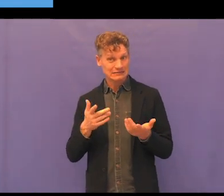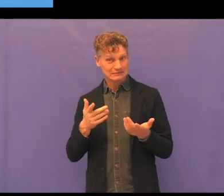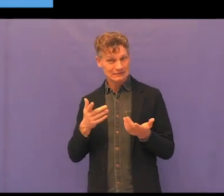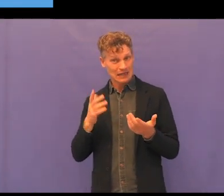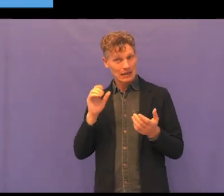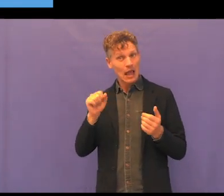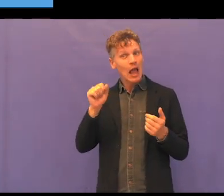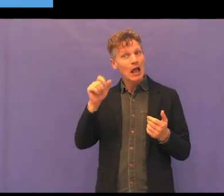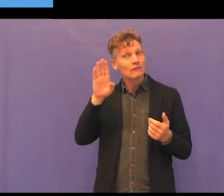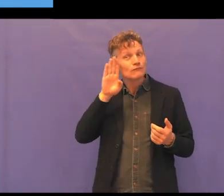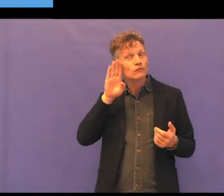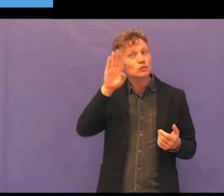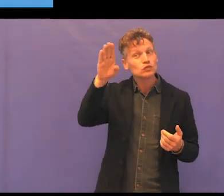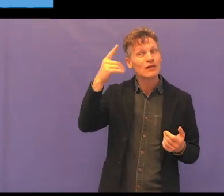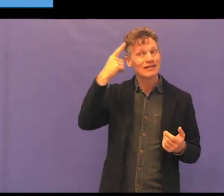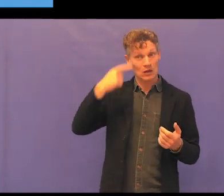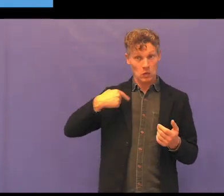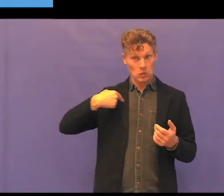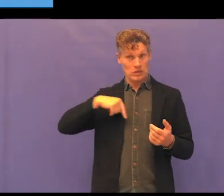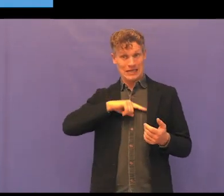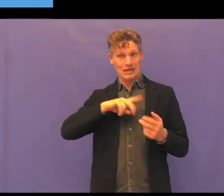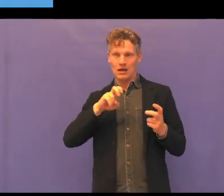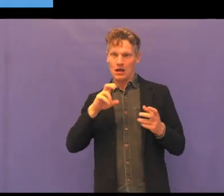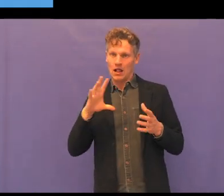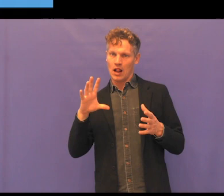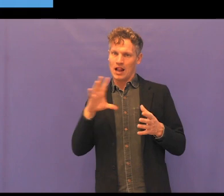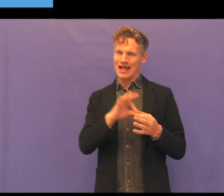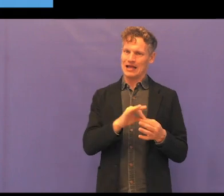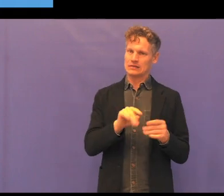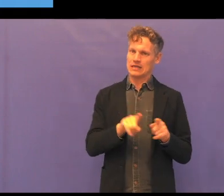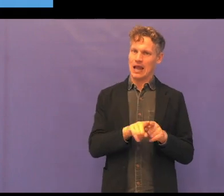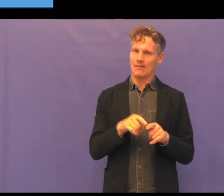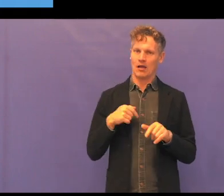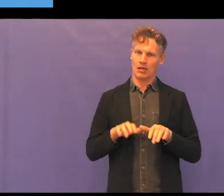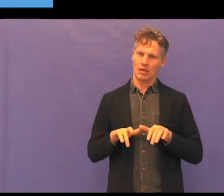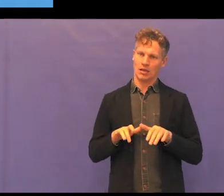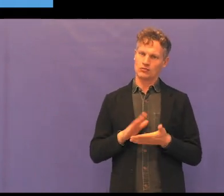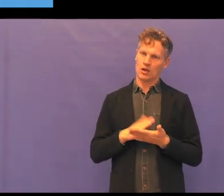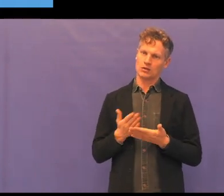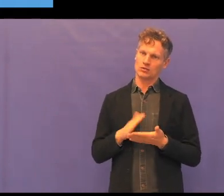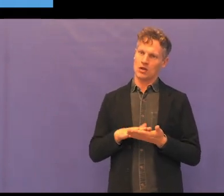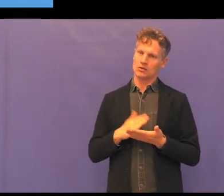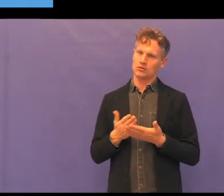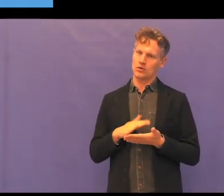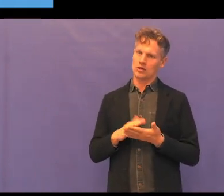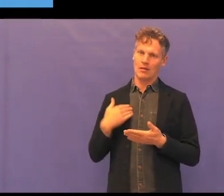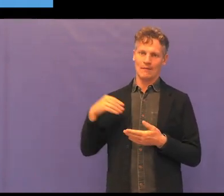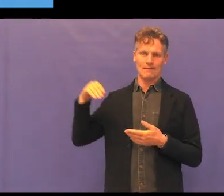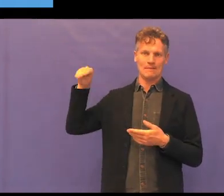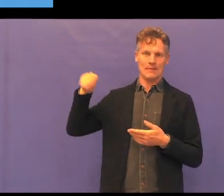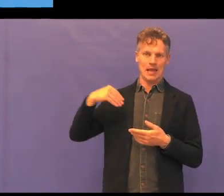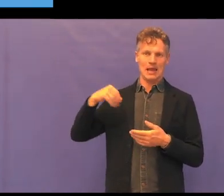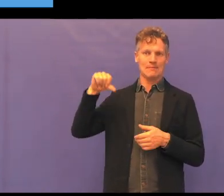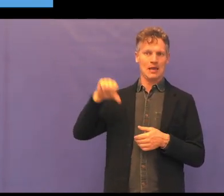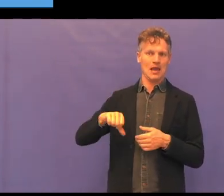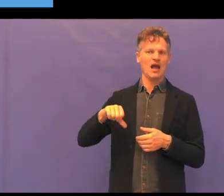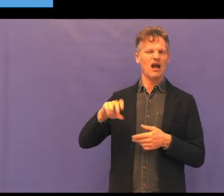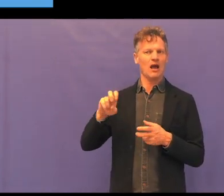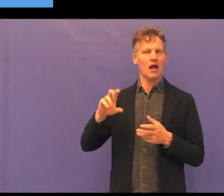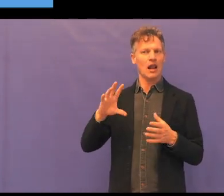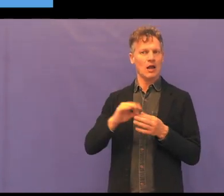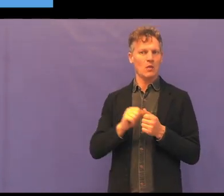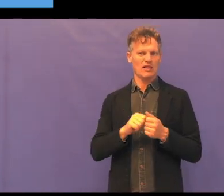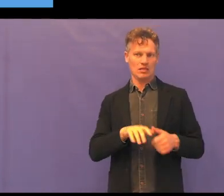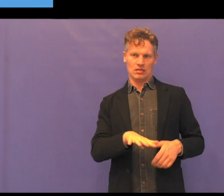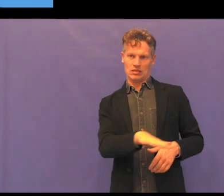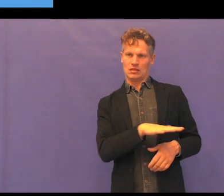than extractivist politics, we have to think about translation from what's called a data as labor rather than a data as capital